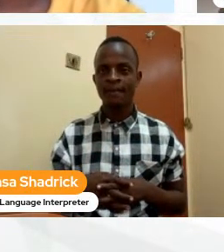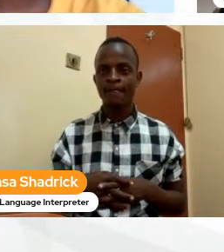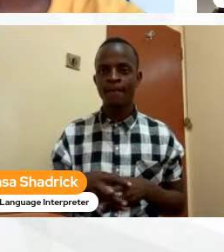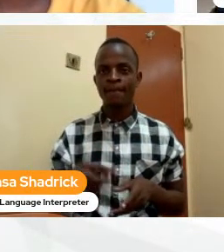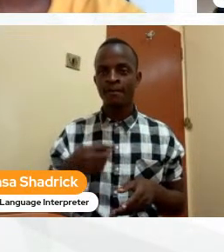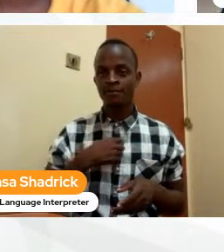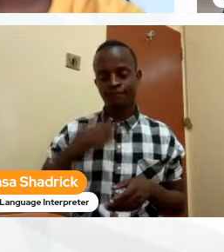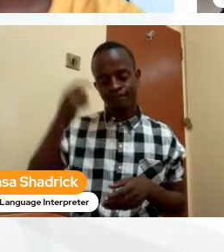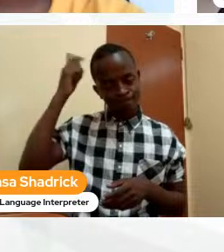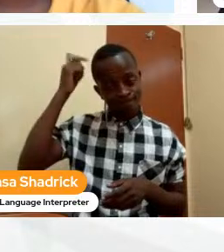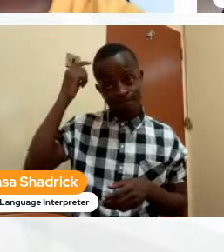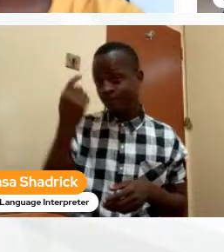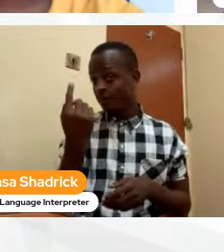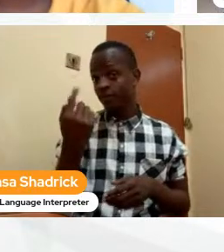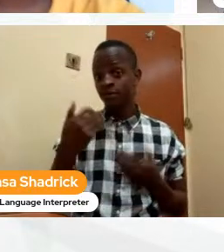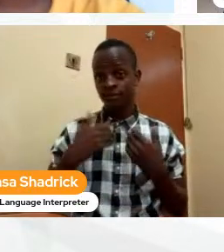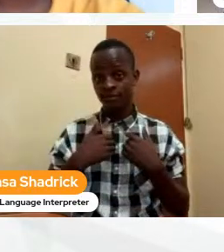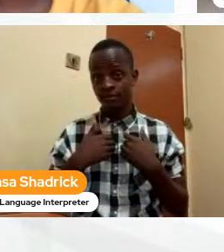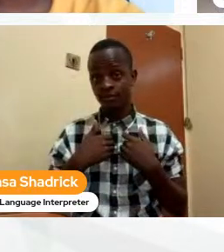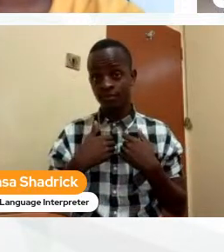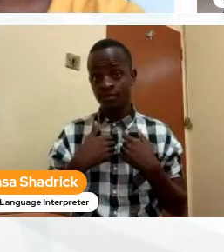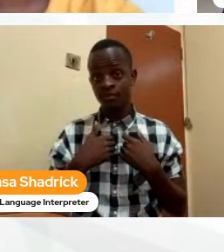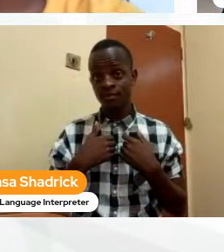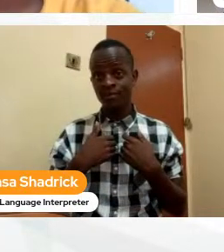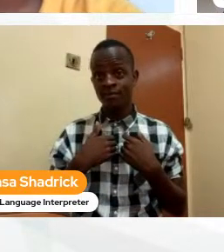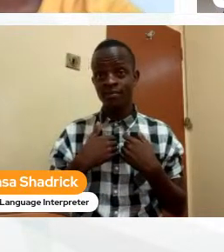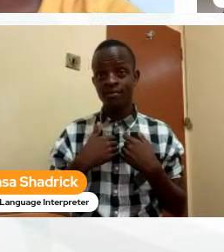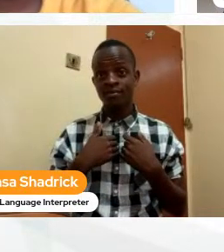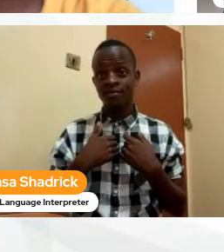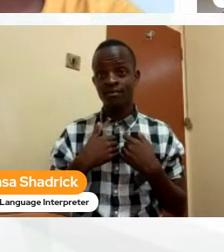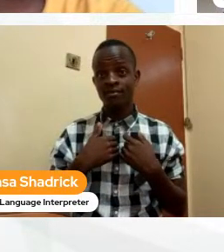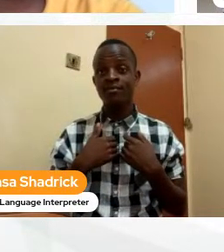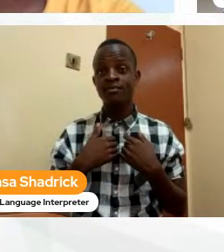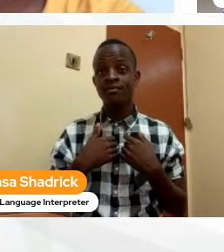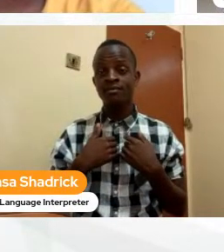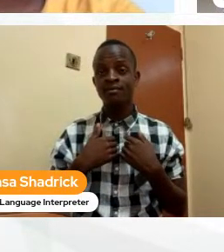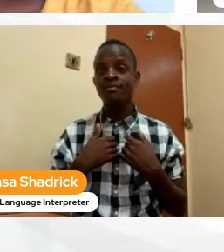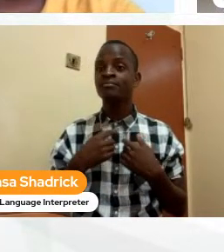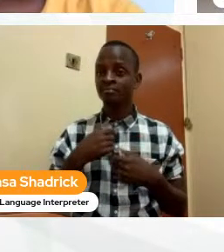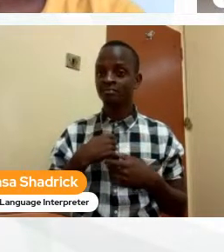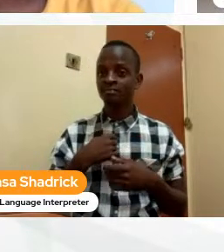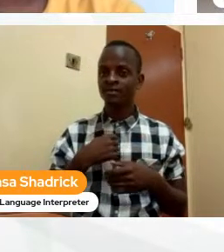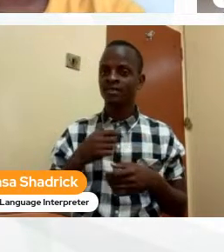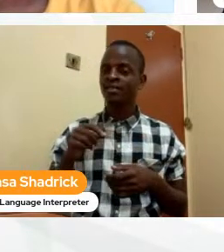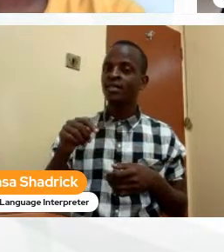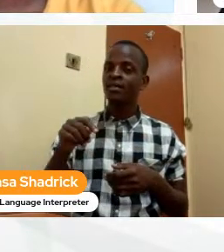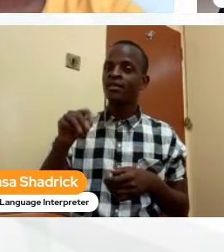mind where I'm currently at, the facility, which is Mungu District